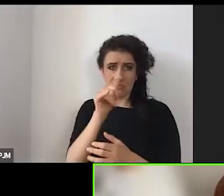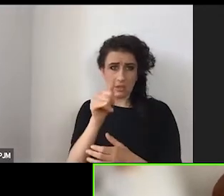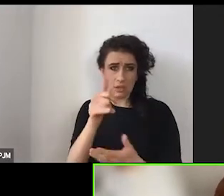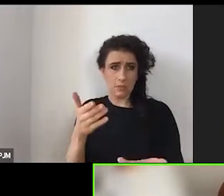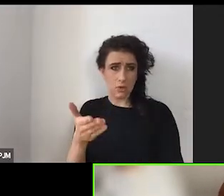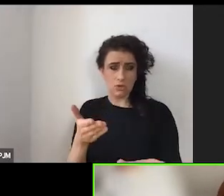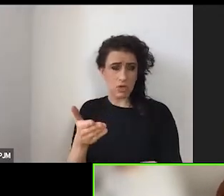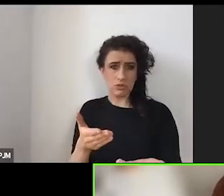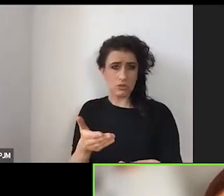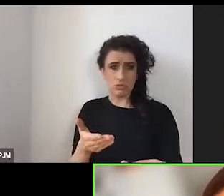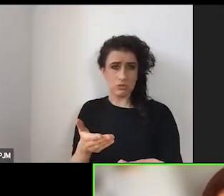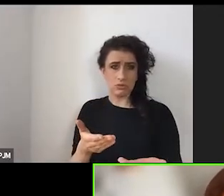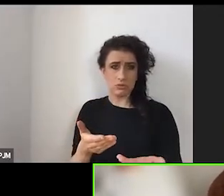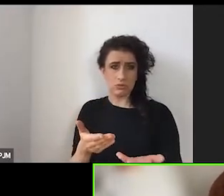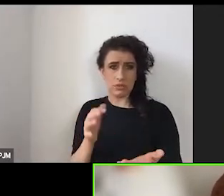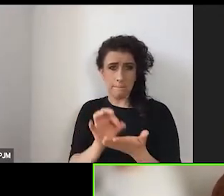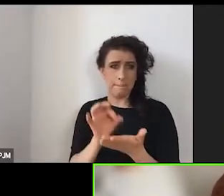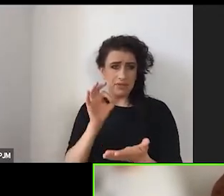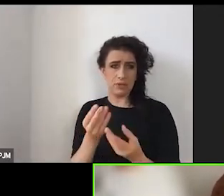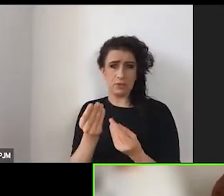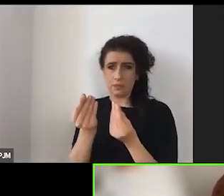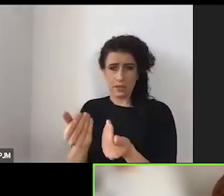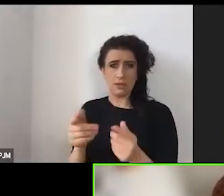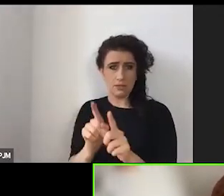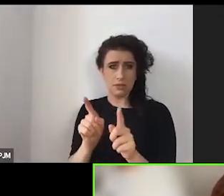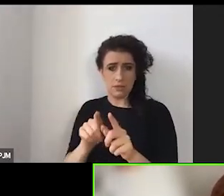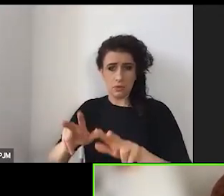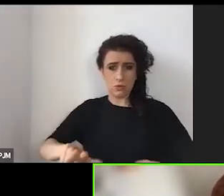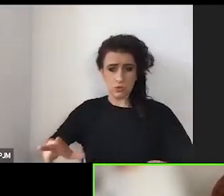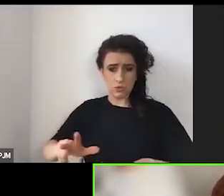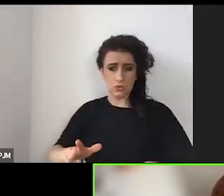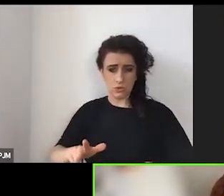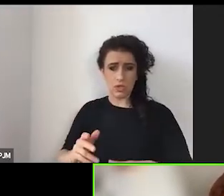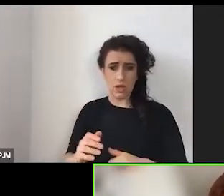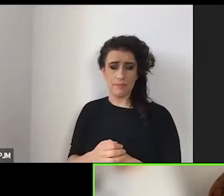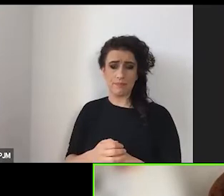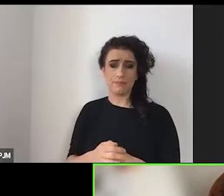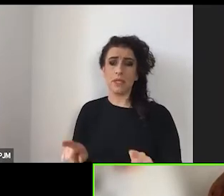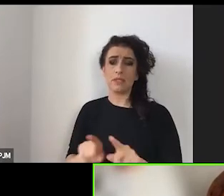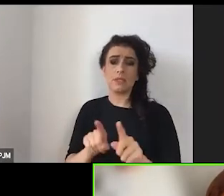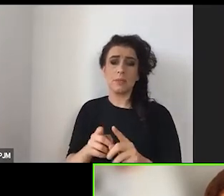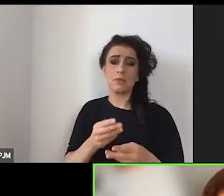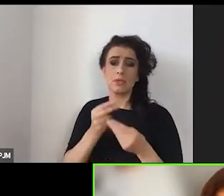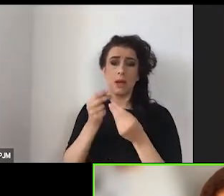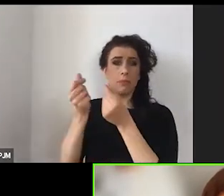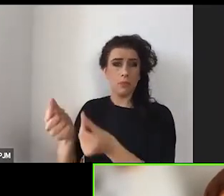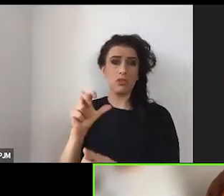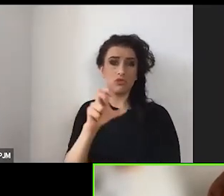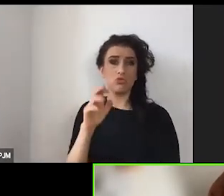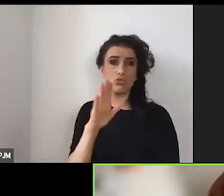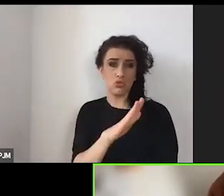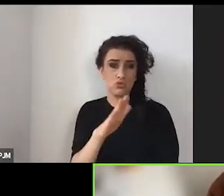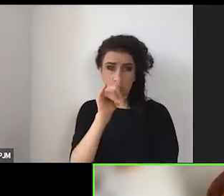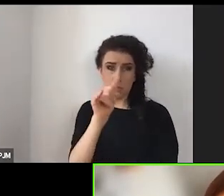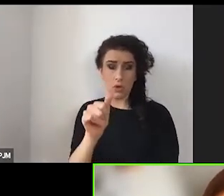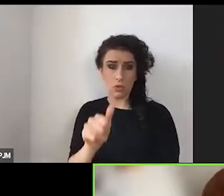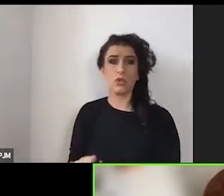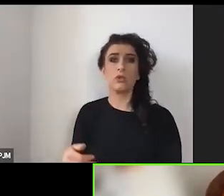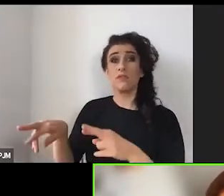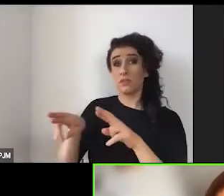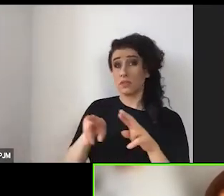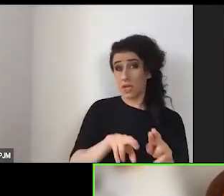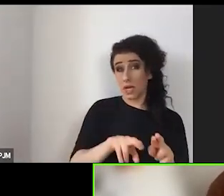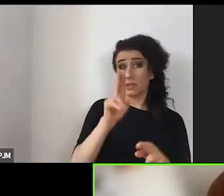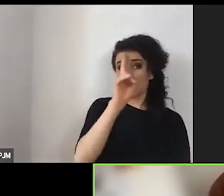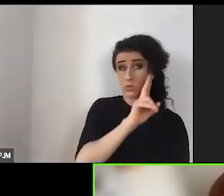move with your parents or with your cousins or whoever, and then you start, of course,